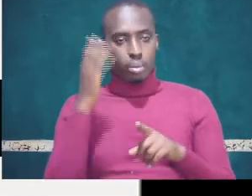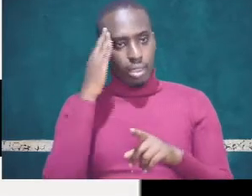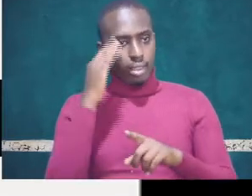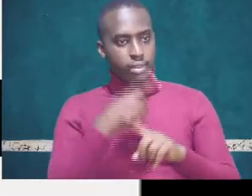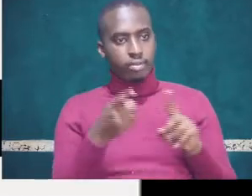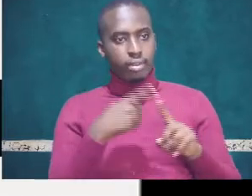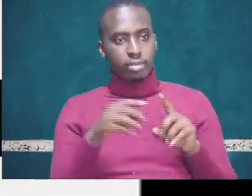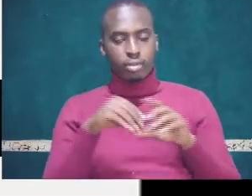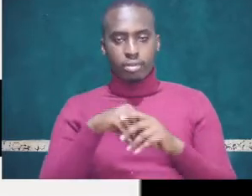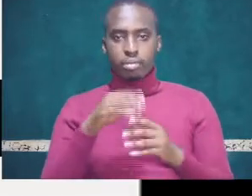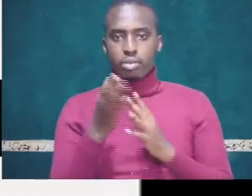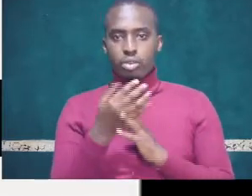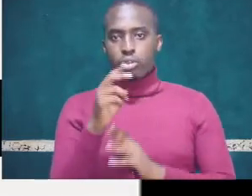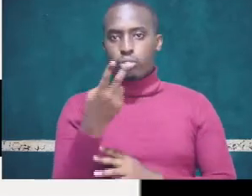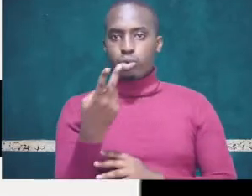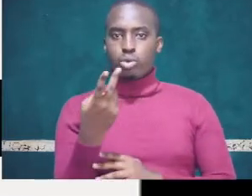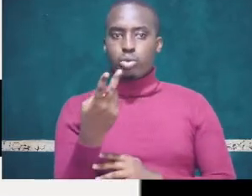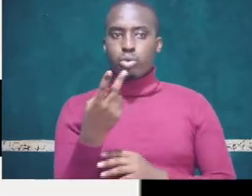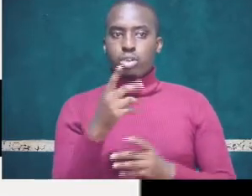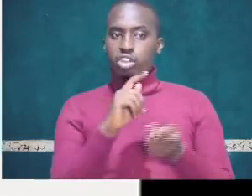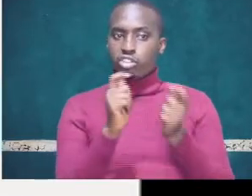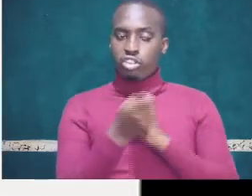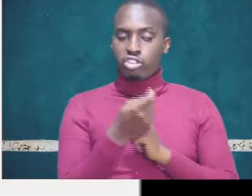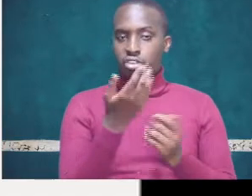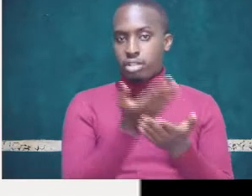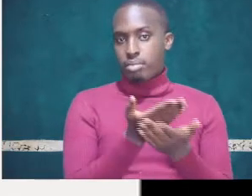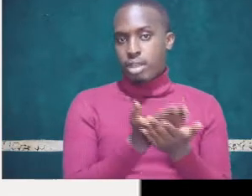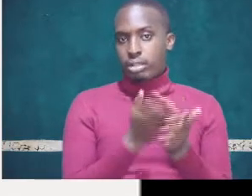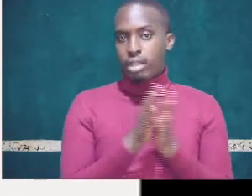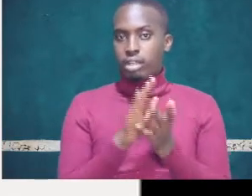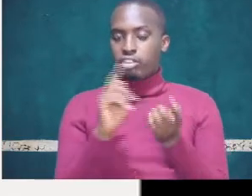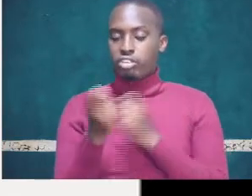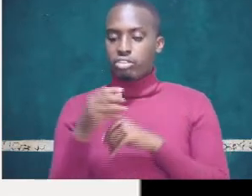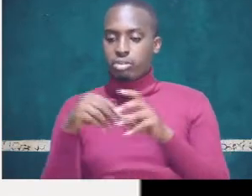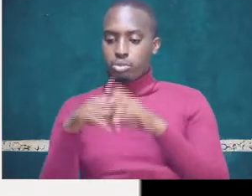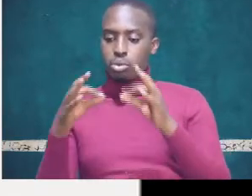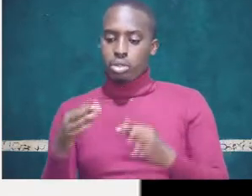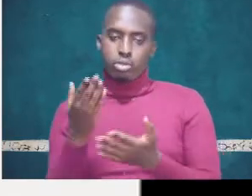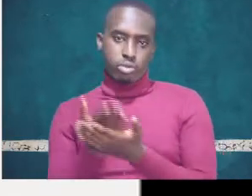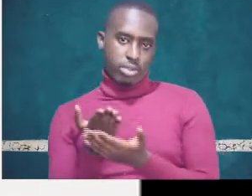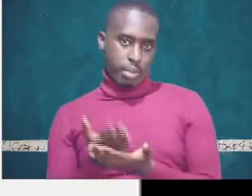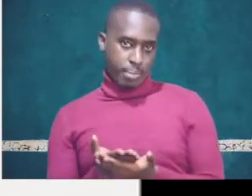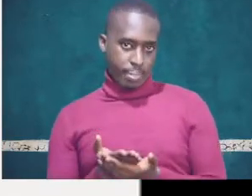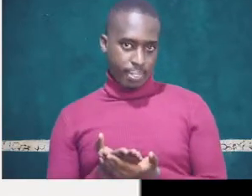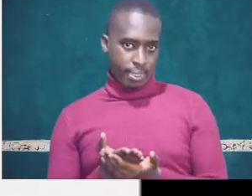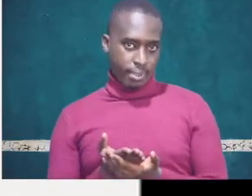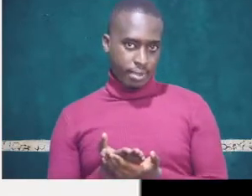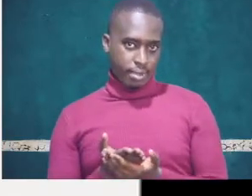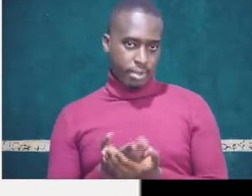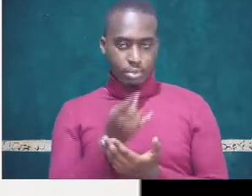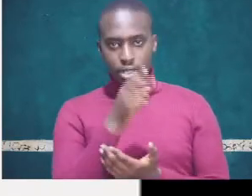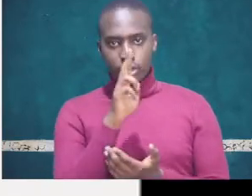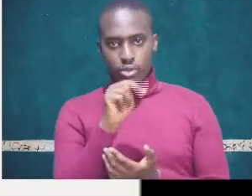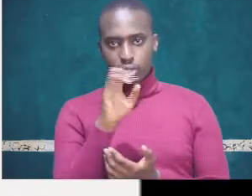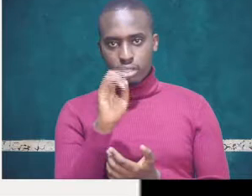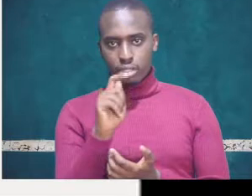between these two terms, a change in demand and a change in quantity demanded. So in this unit, we